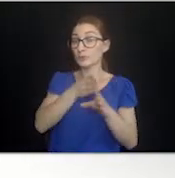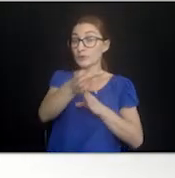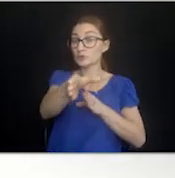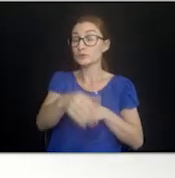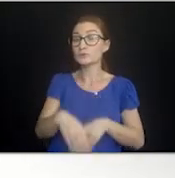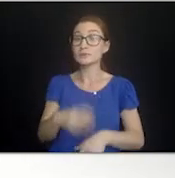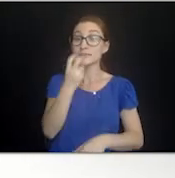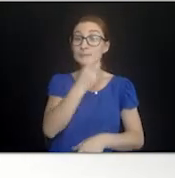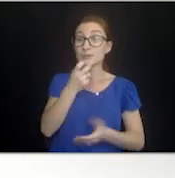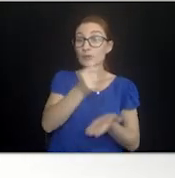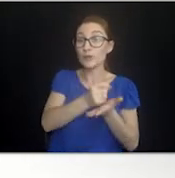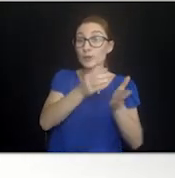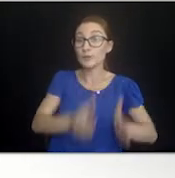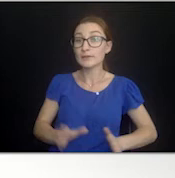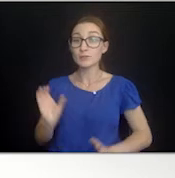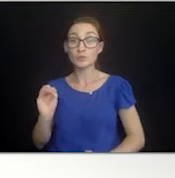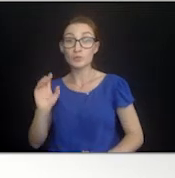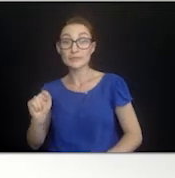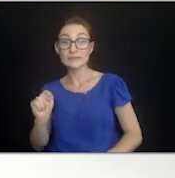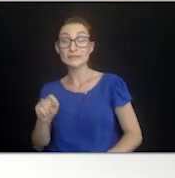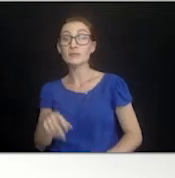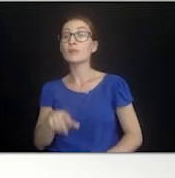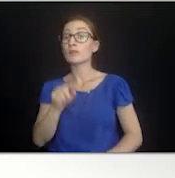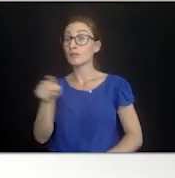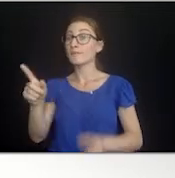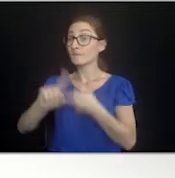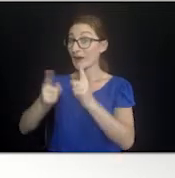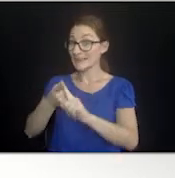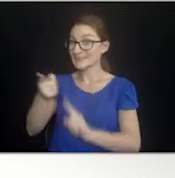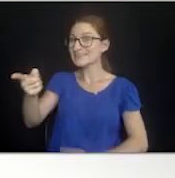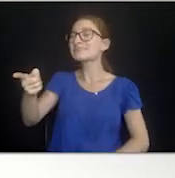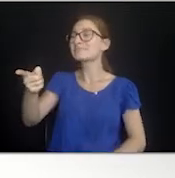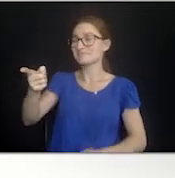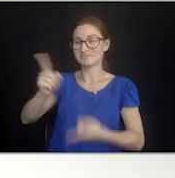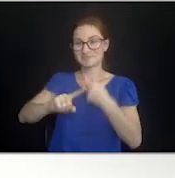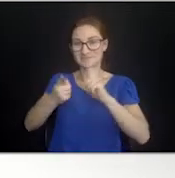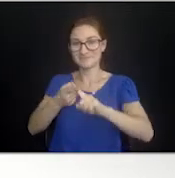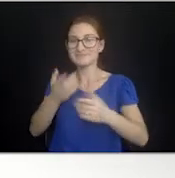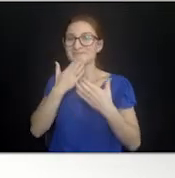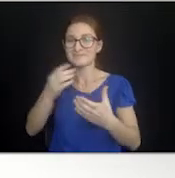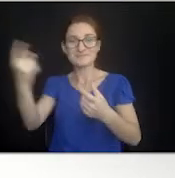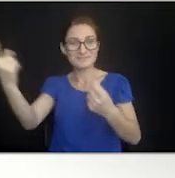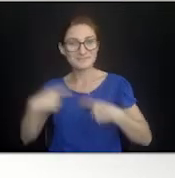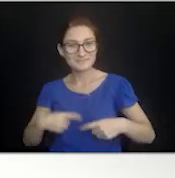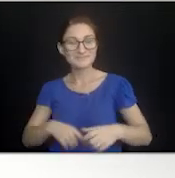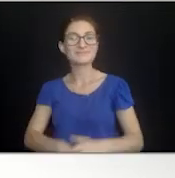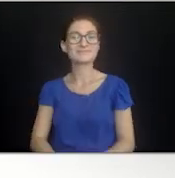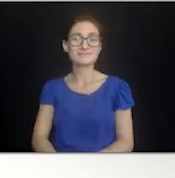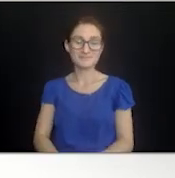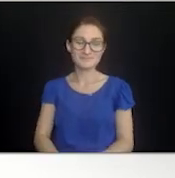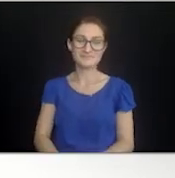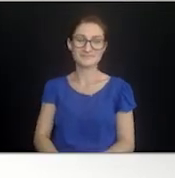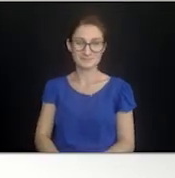Speech therapists, occupational therapists? So we got a little. All right, and friends, yes. Thanks for being here.